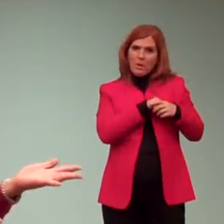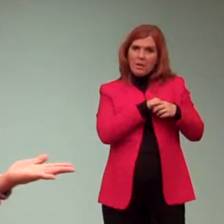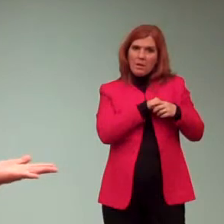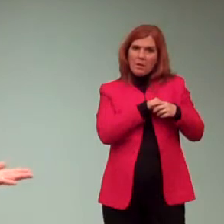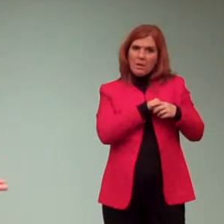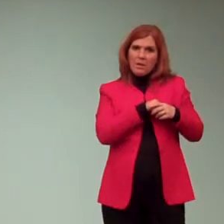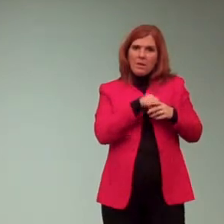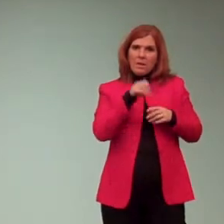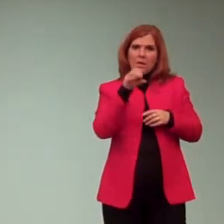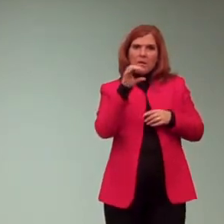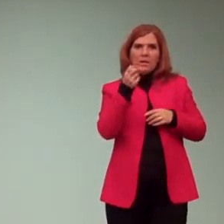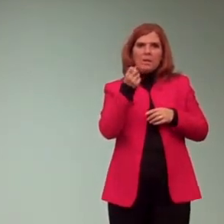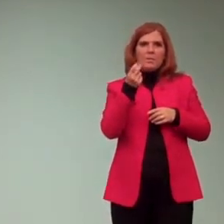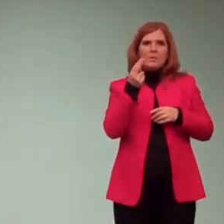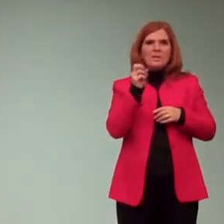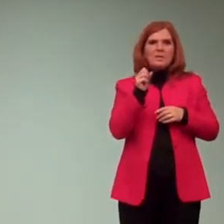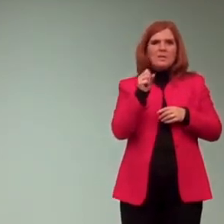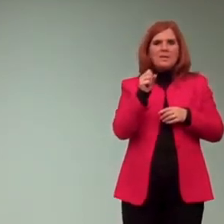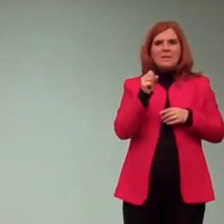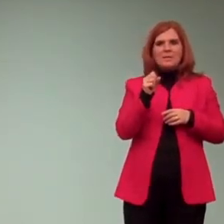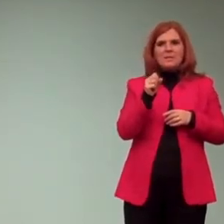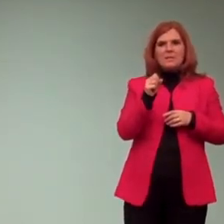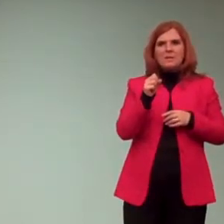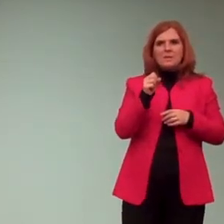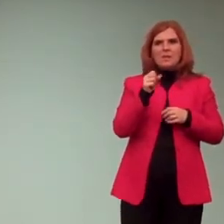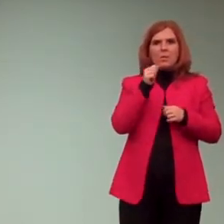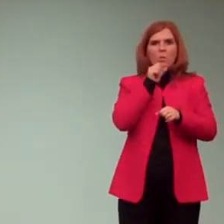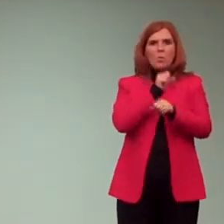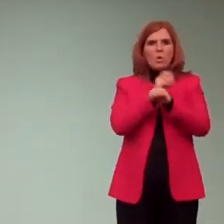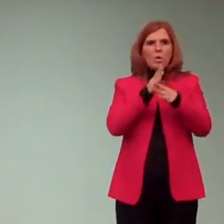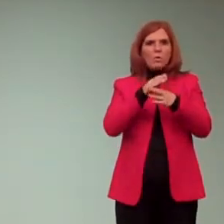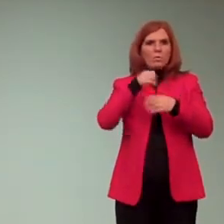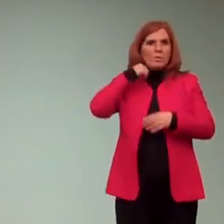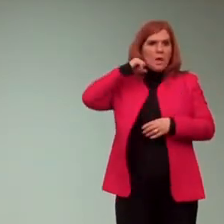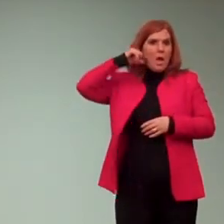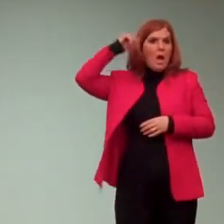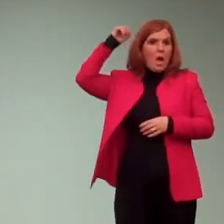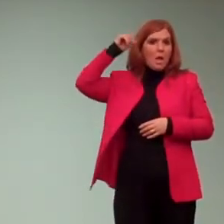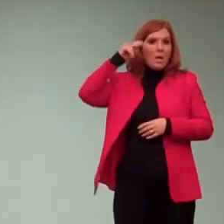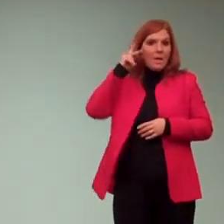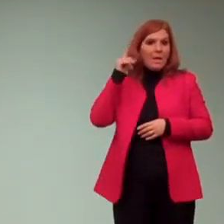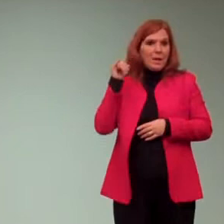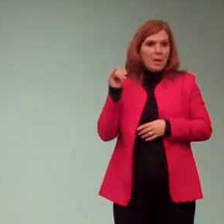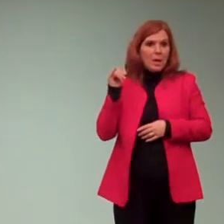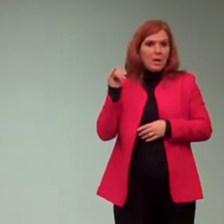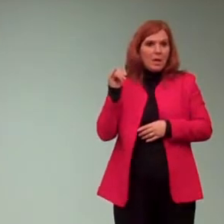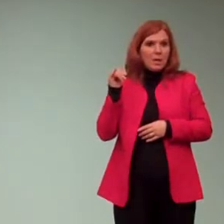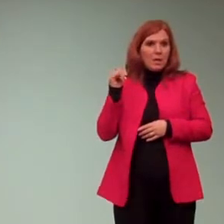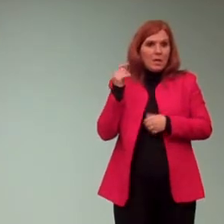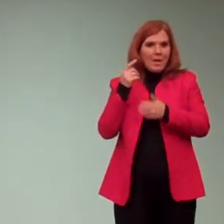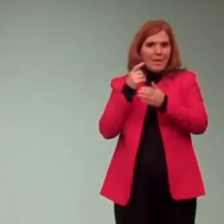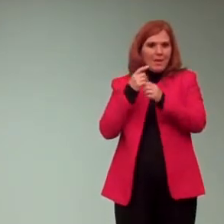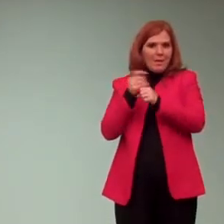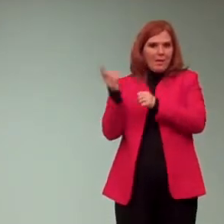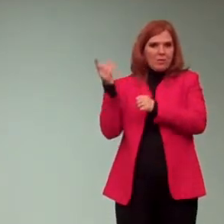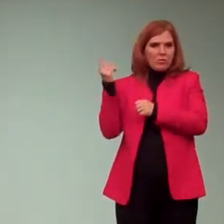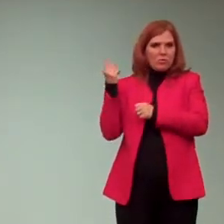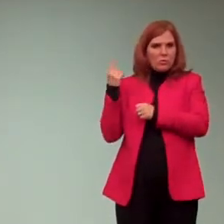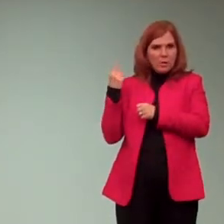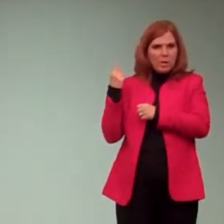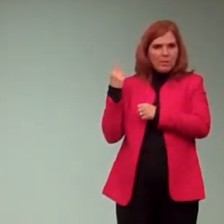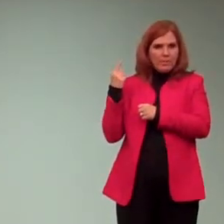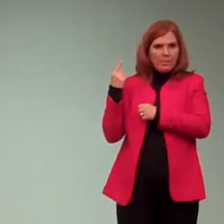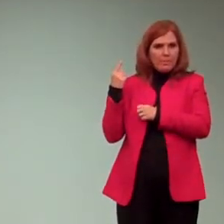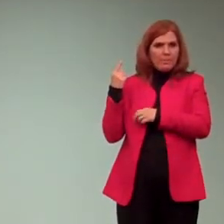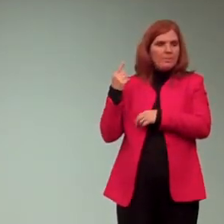There was a census worker who was hanged in Kentucky, in eastern Kentucky, late last year.